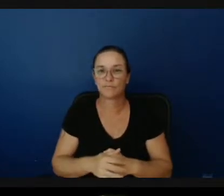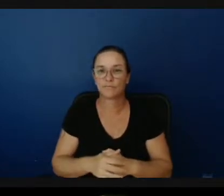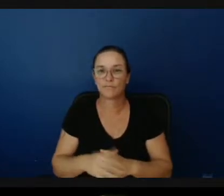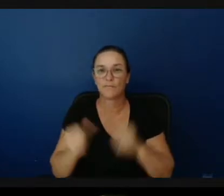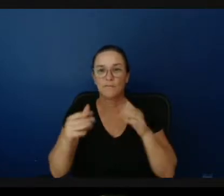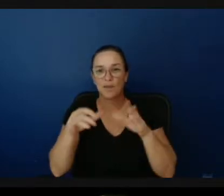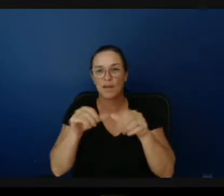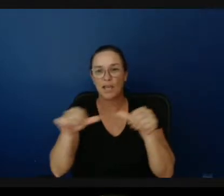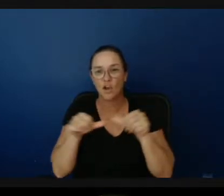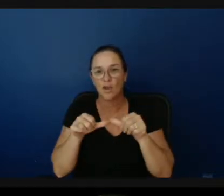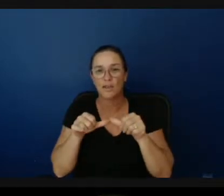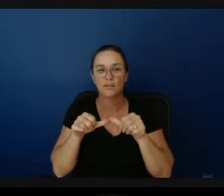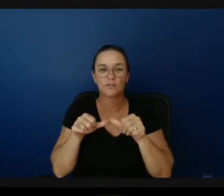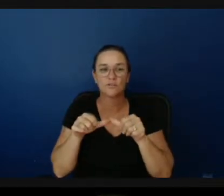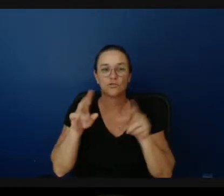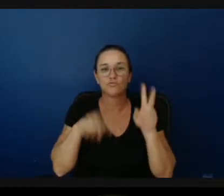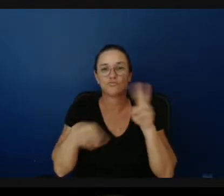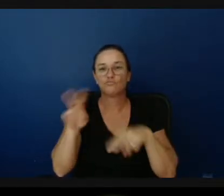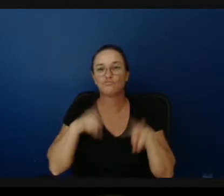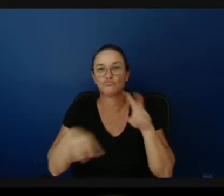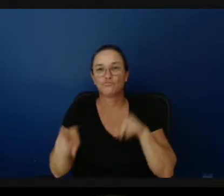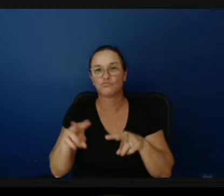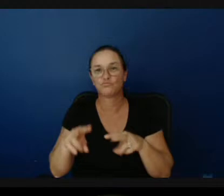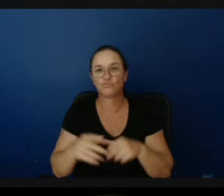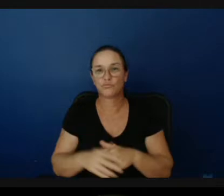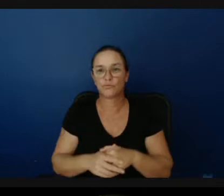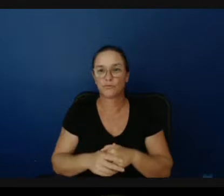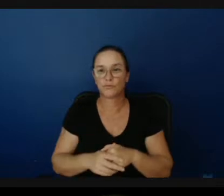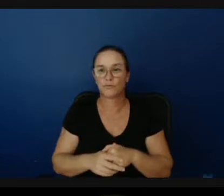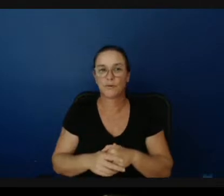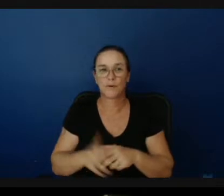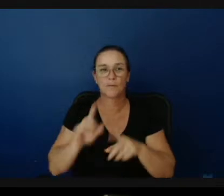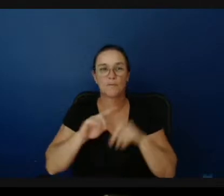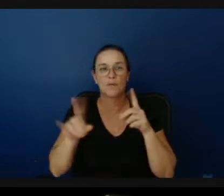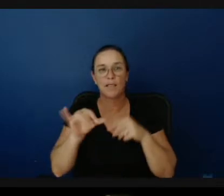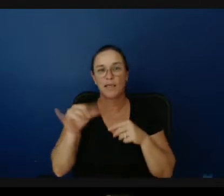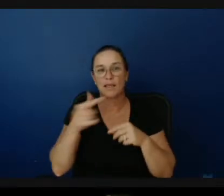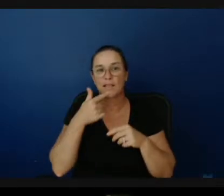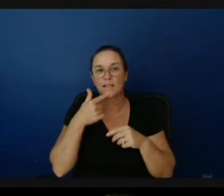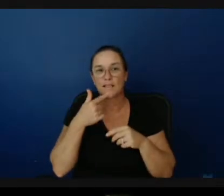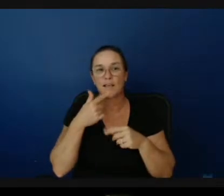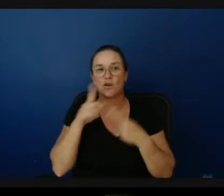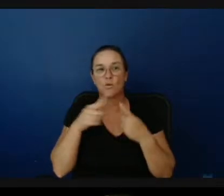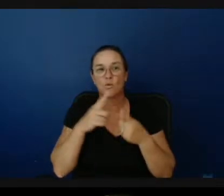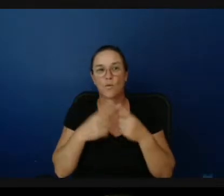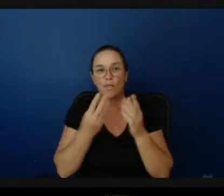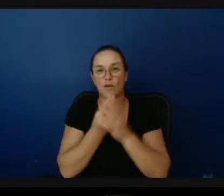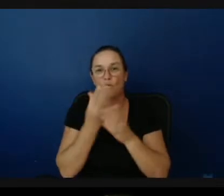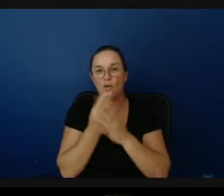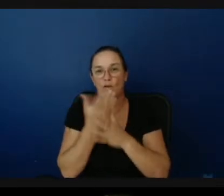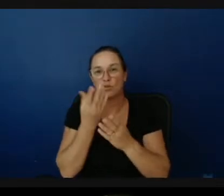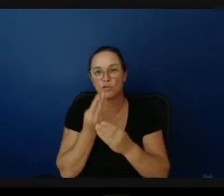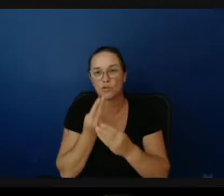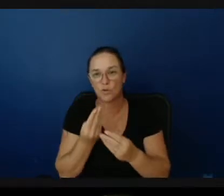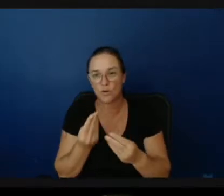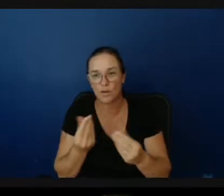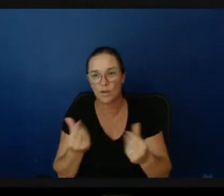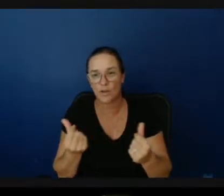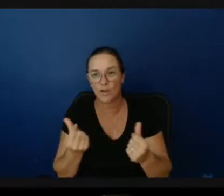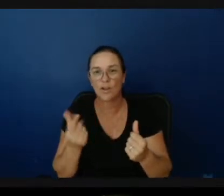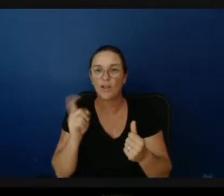to poke out in and out and take a. But as they're saying, it seems the eruption is fading. Got to go before it dies